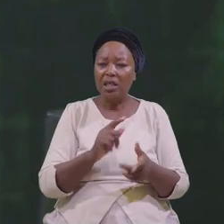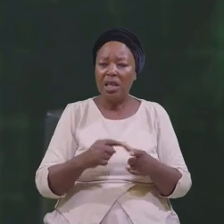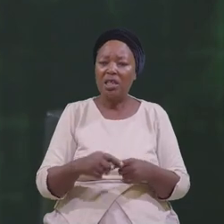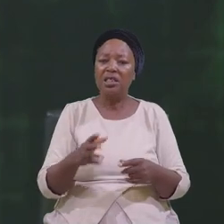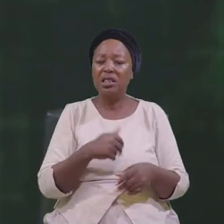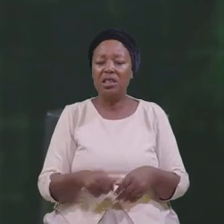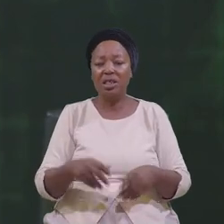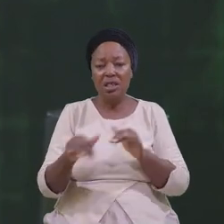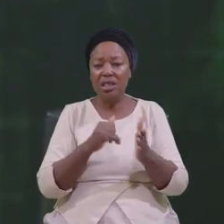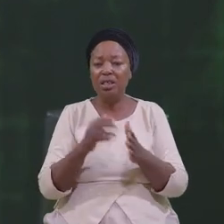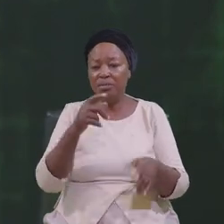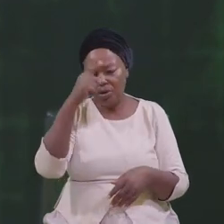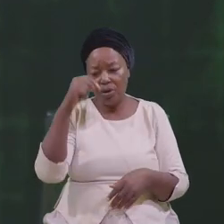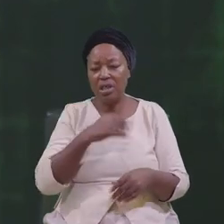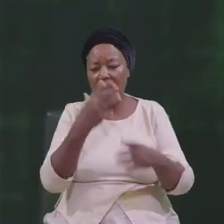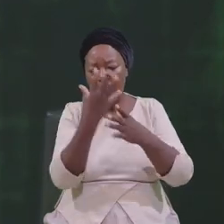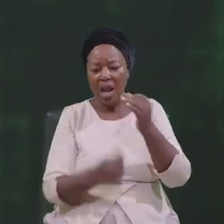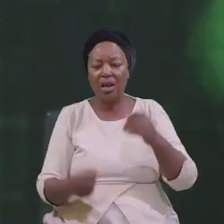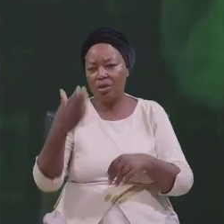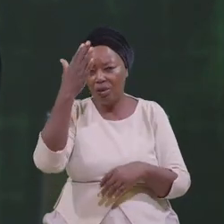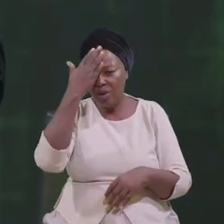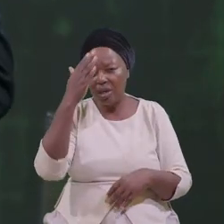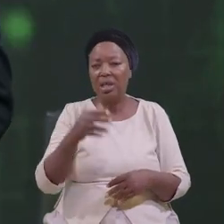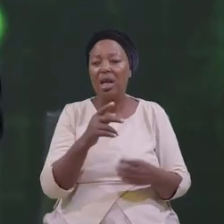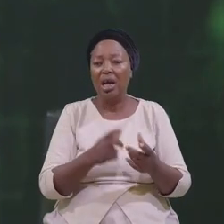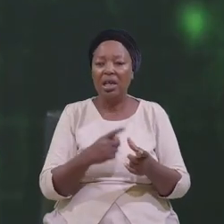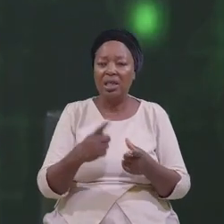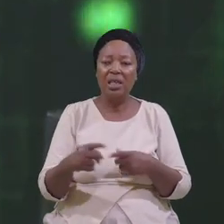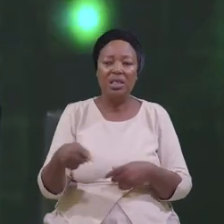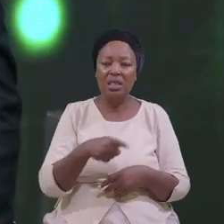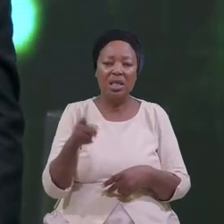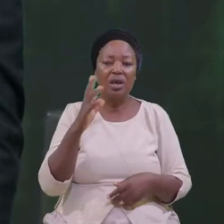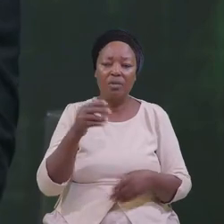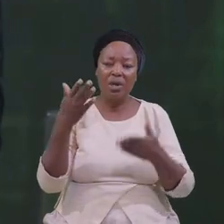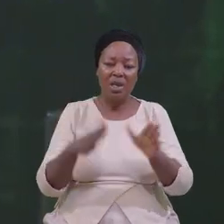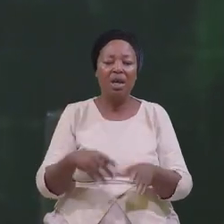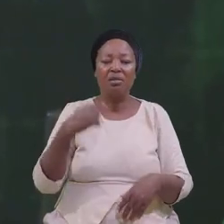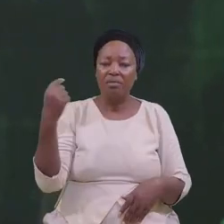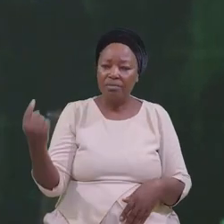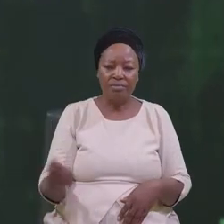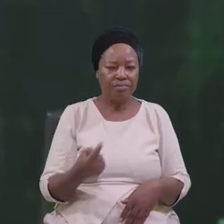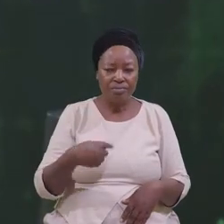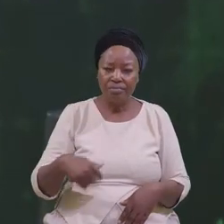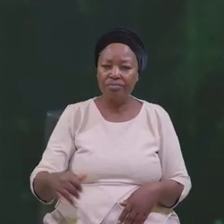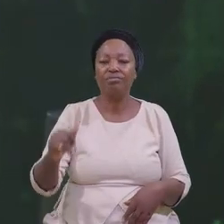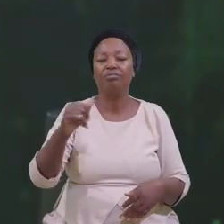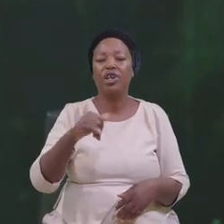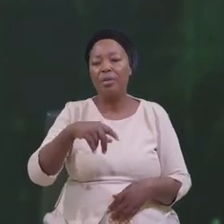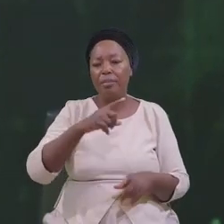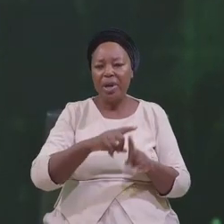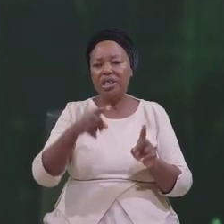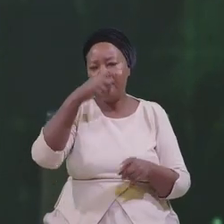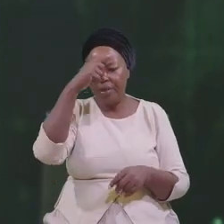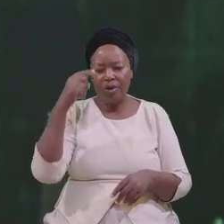of knowledge that he had given them, they will perish forever. But because